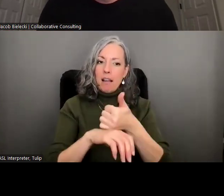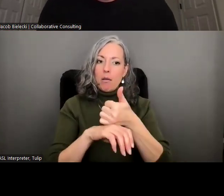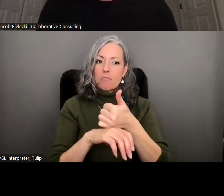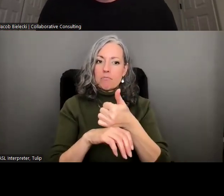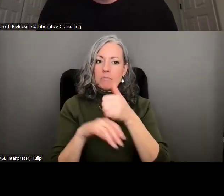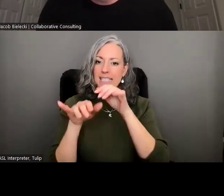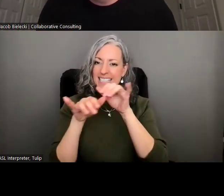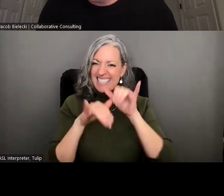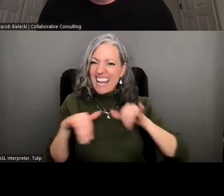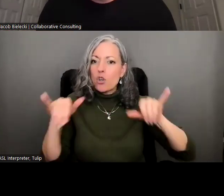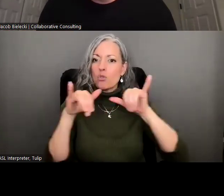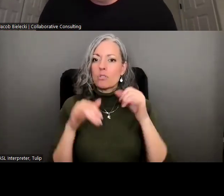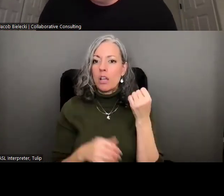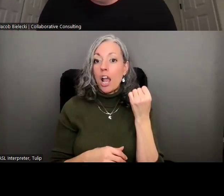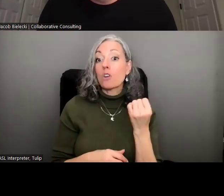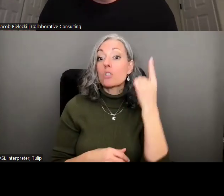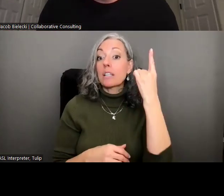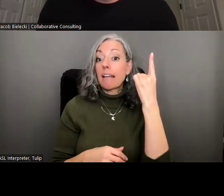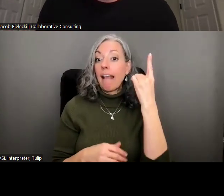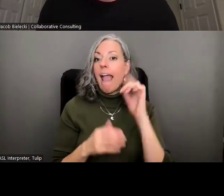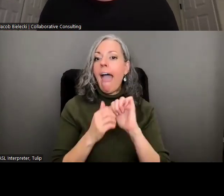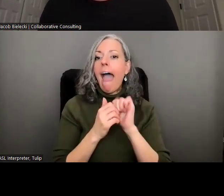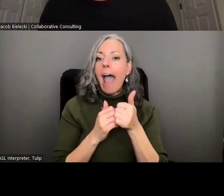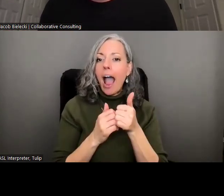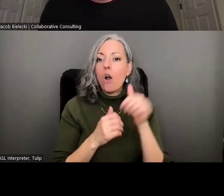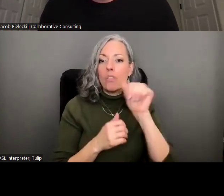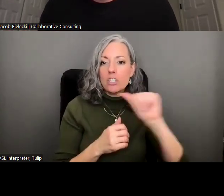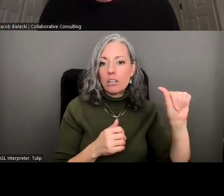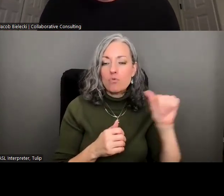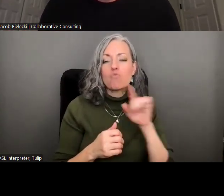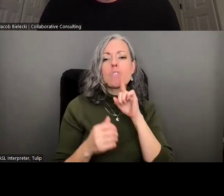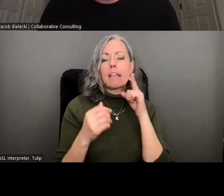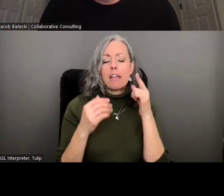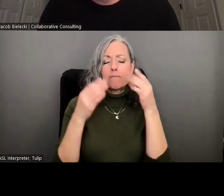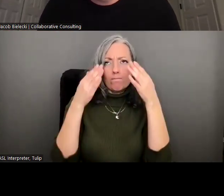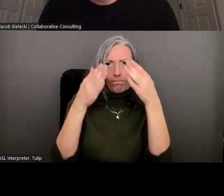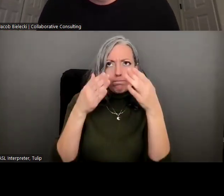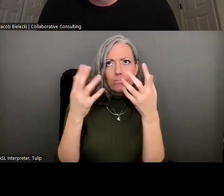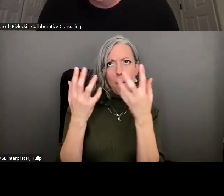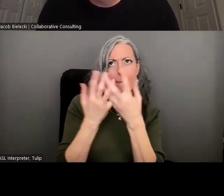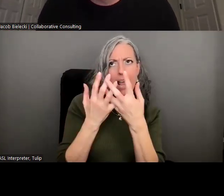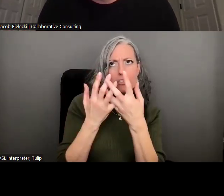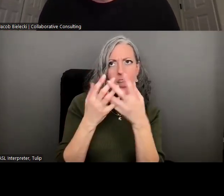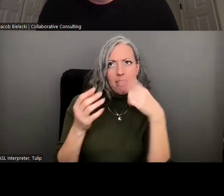standards, understanding how well the aging network is actually targeting those that have the highest social and economic need